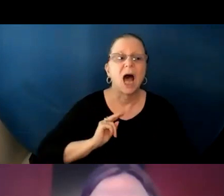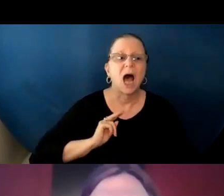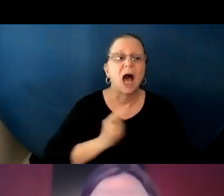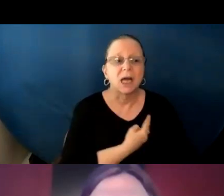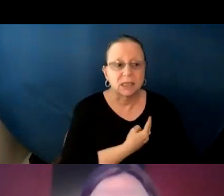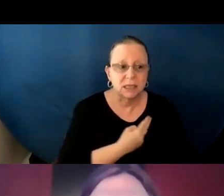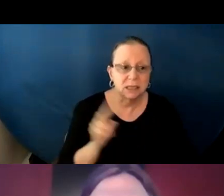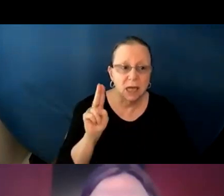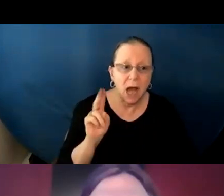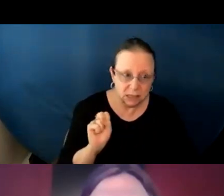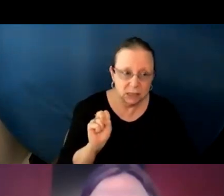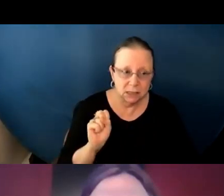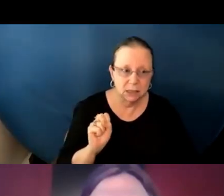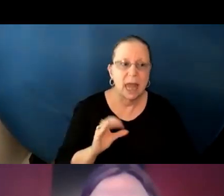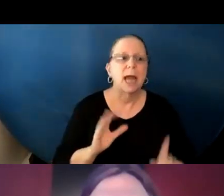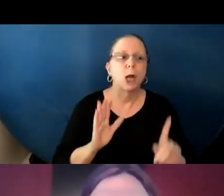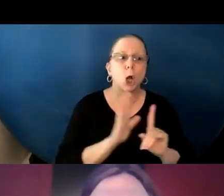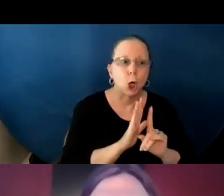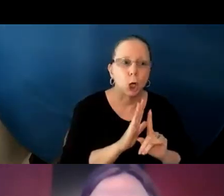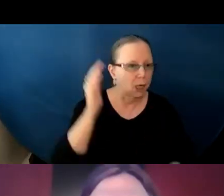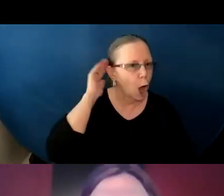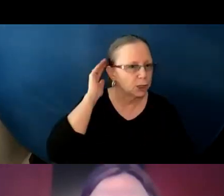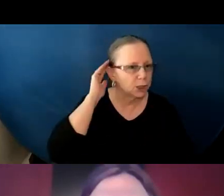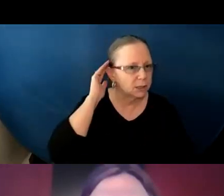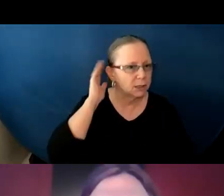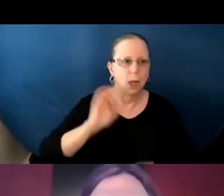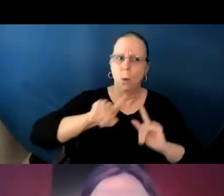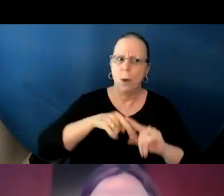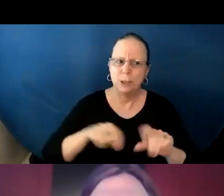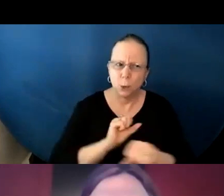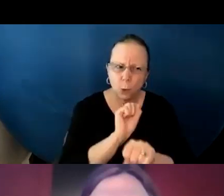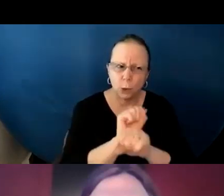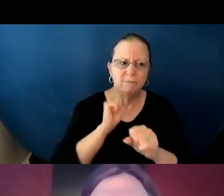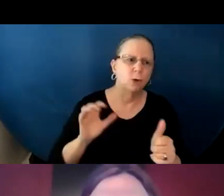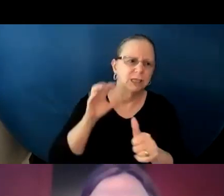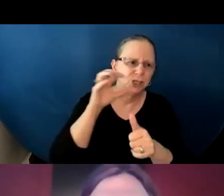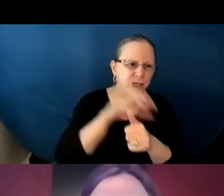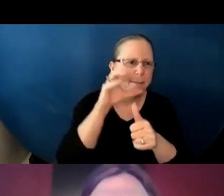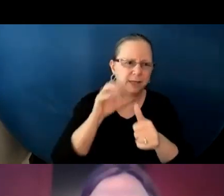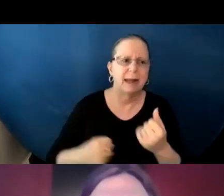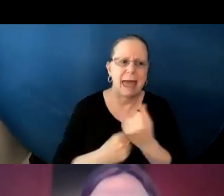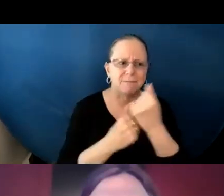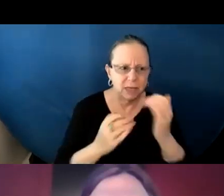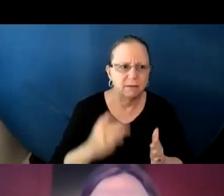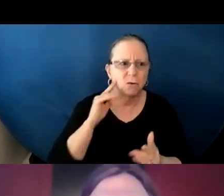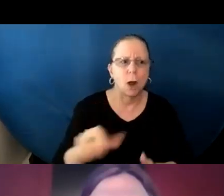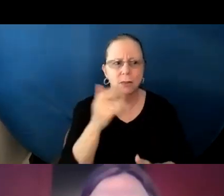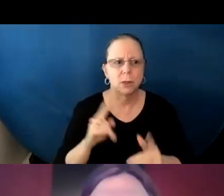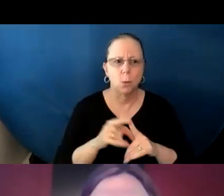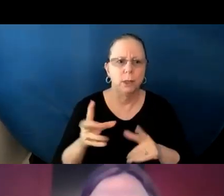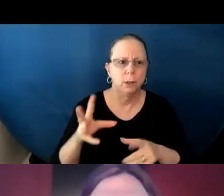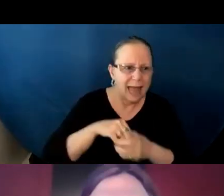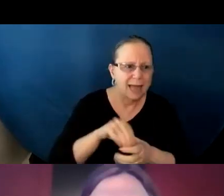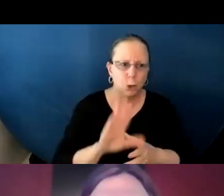conscience. When you are working as a champion and advocate for others, but you're putting your emotions and your sense of what's